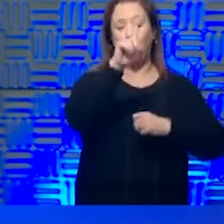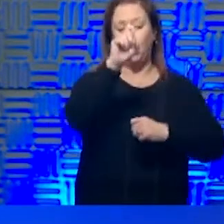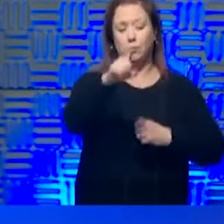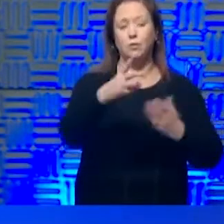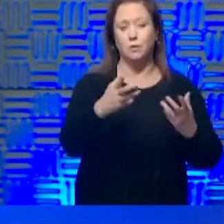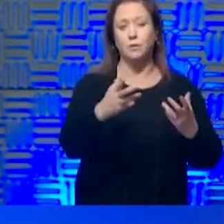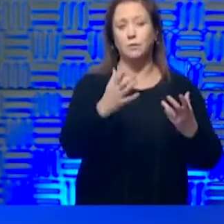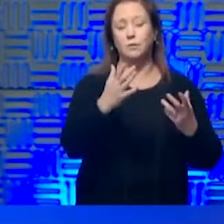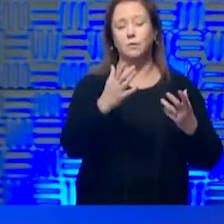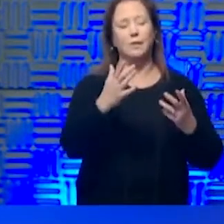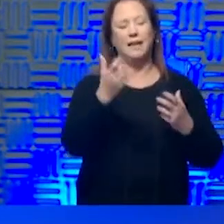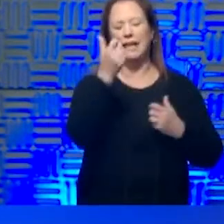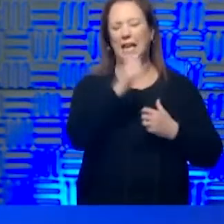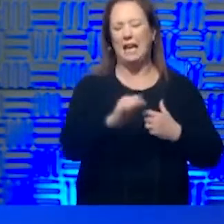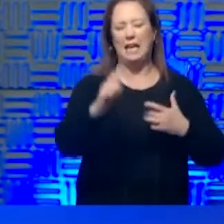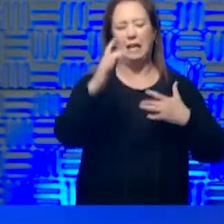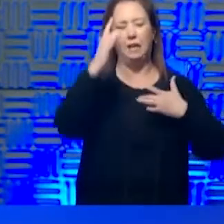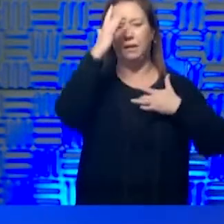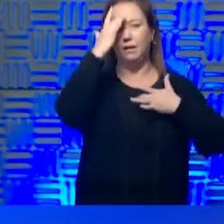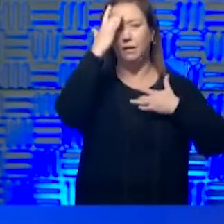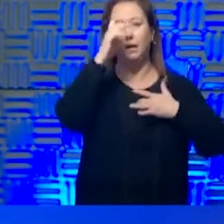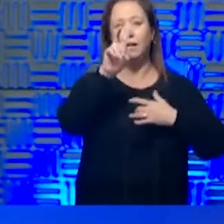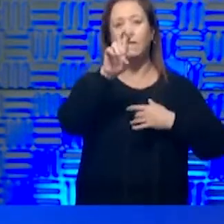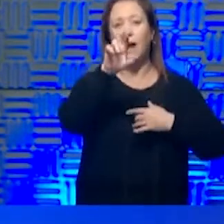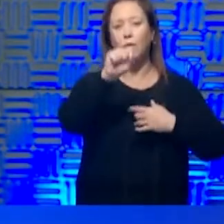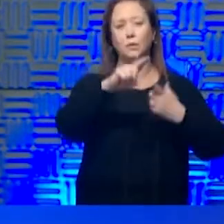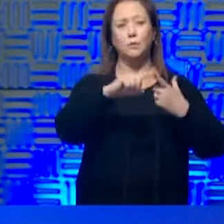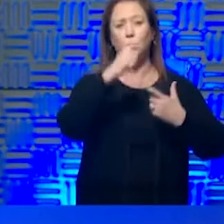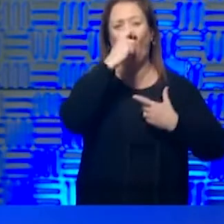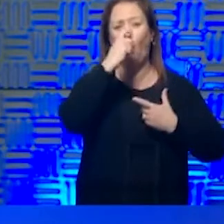happen with any virus, influenza, any other cold virus as well.